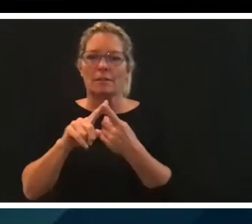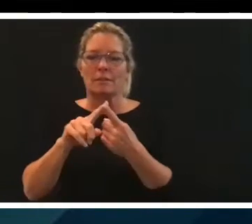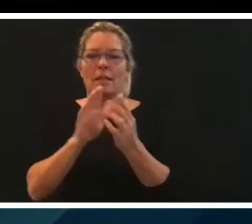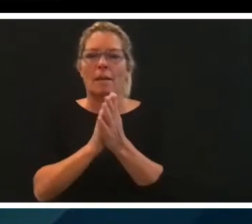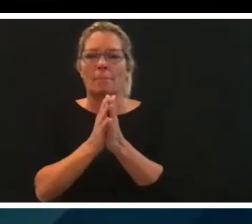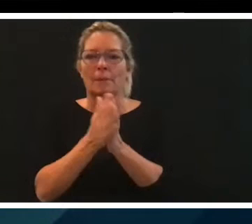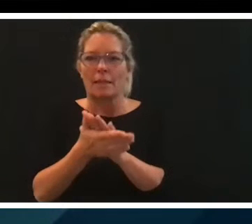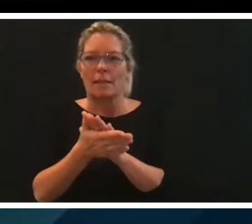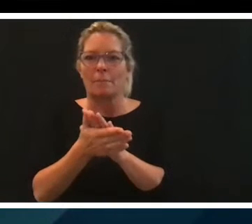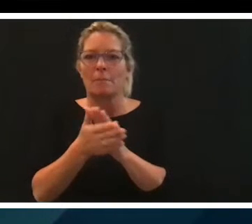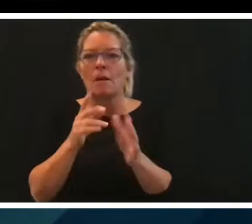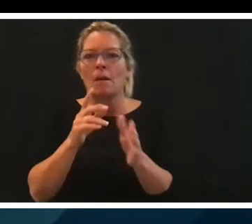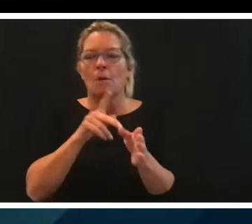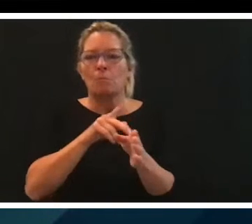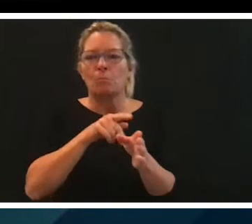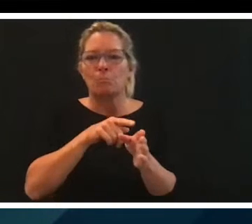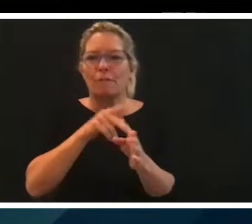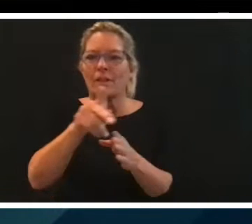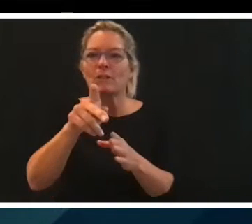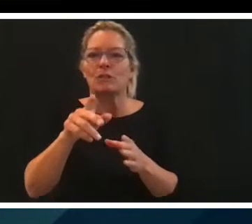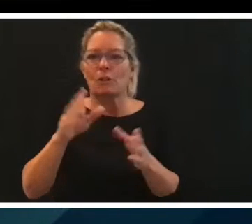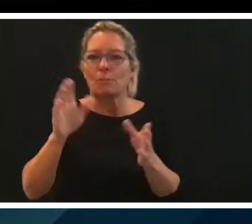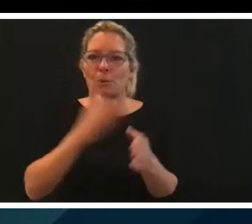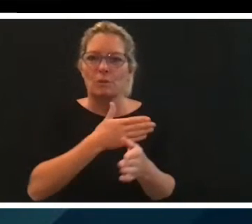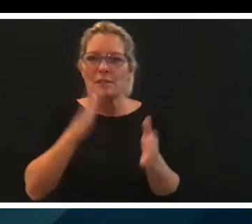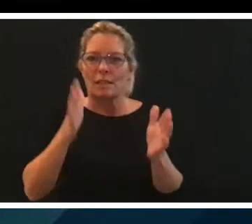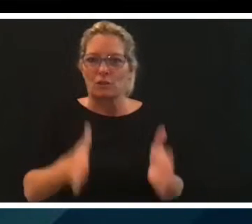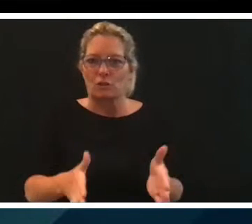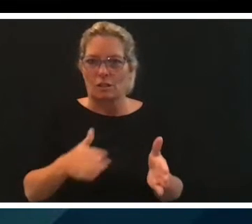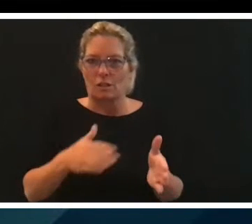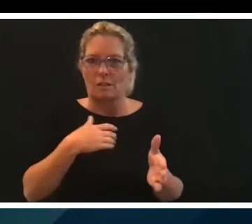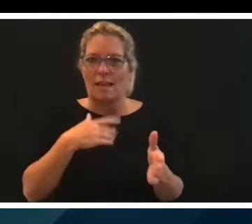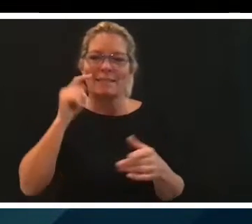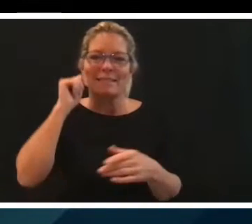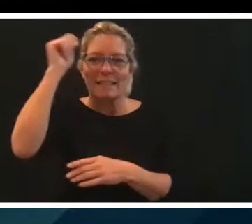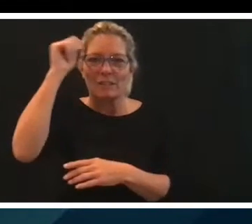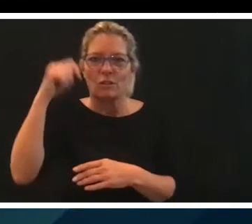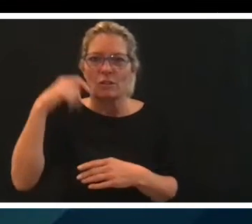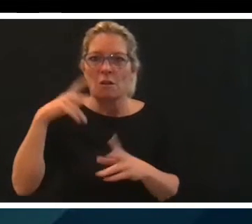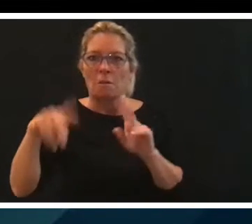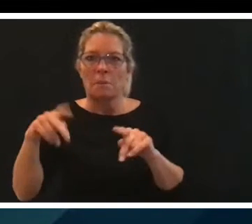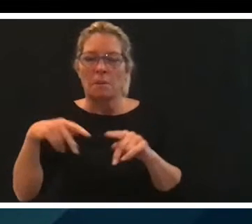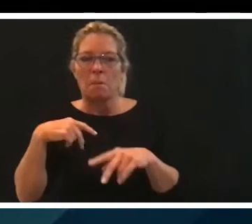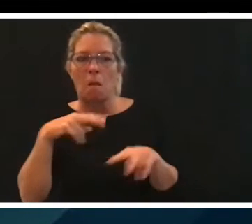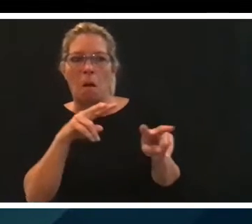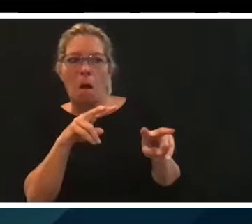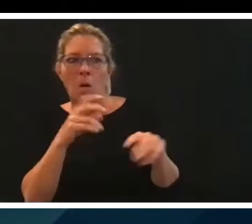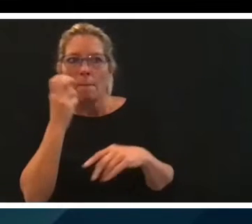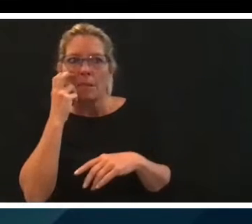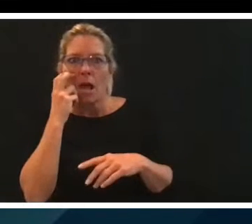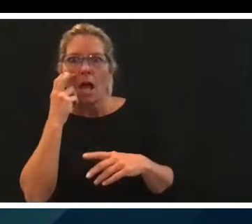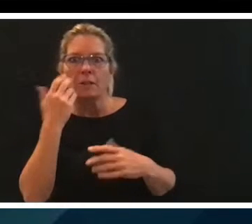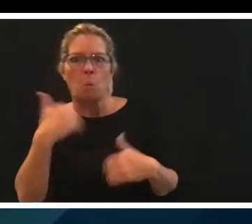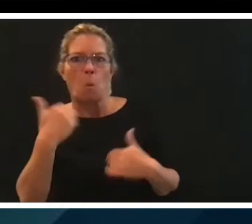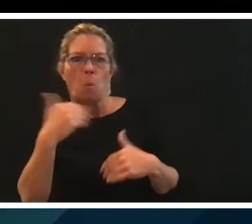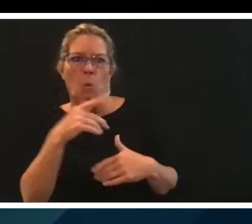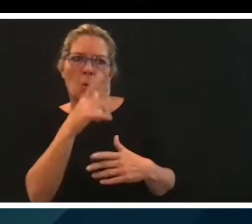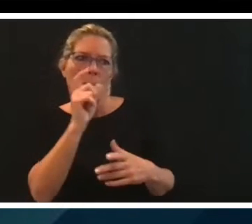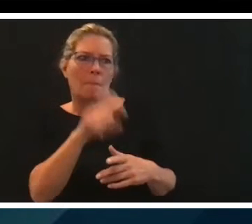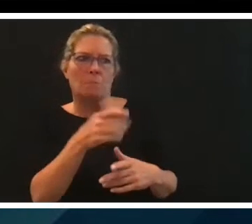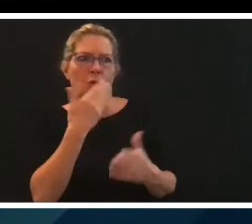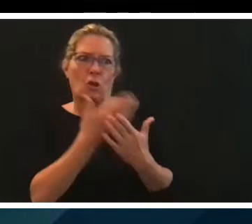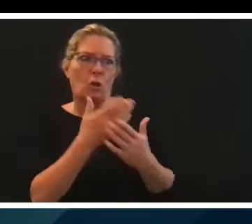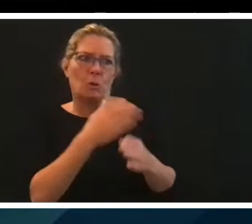teenager. The expectation of greatness that people put on you is so heavy that you really